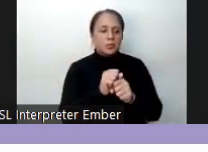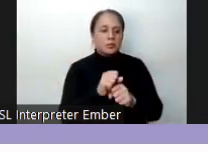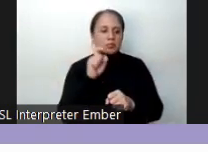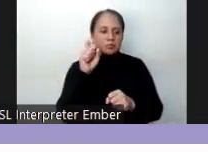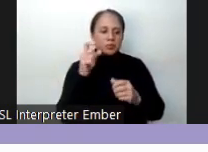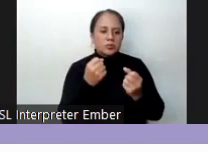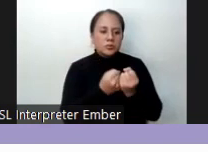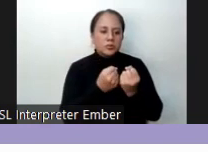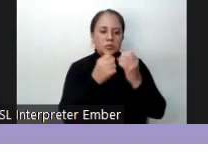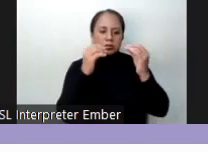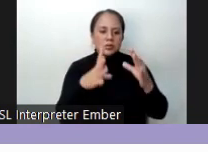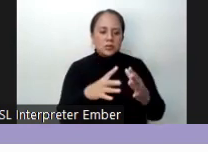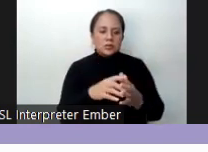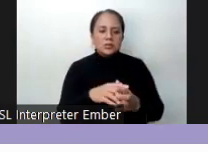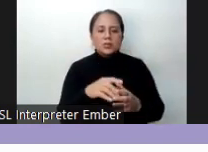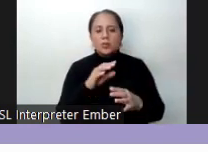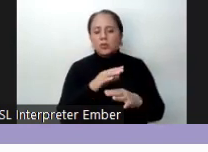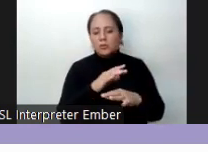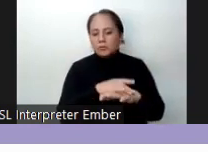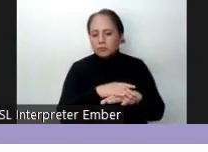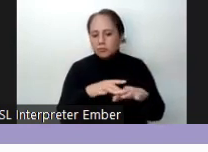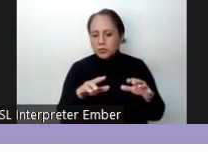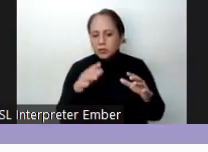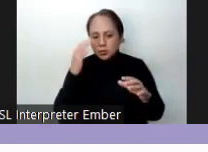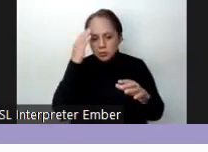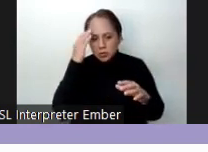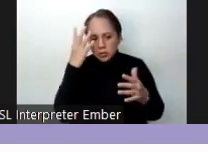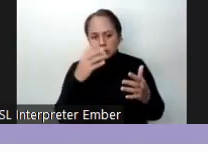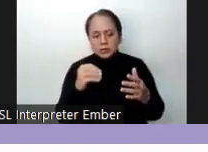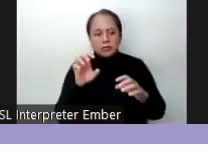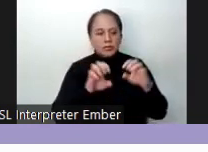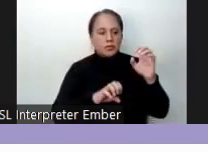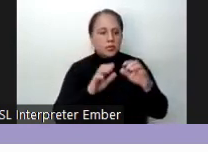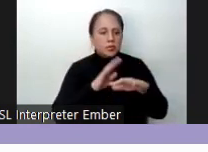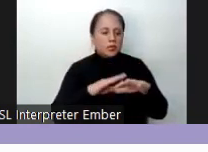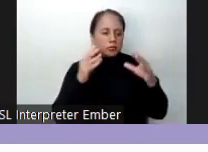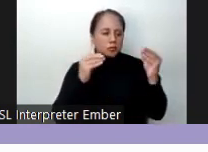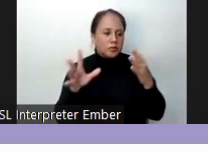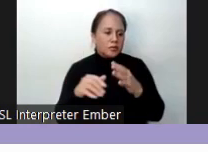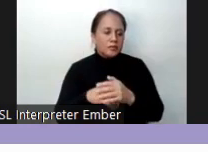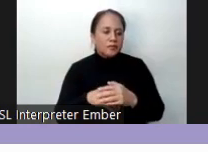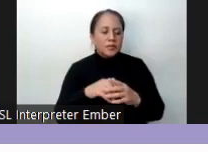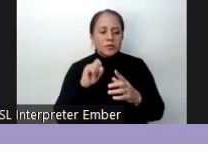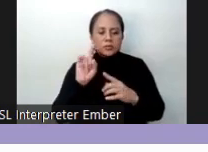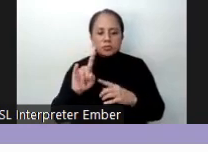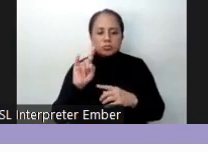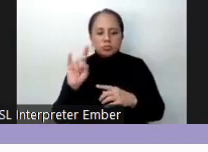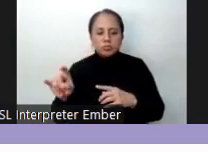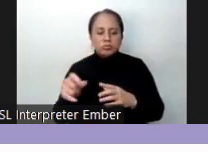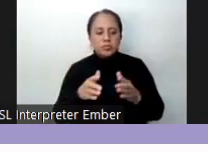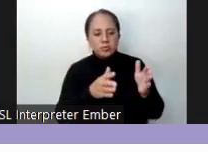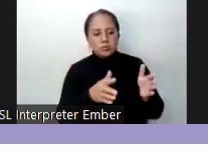to support teachers in digital literacy and in evaluating online information. As social media algorithms